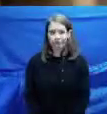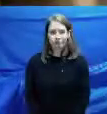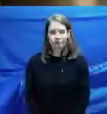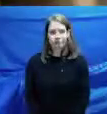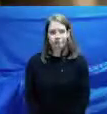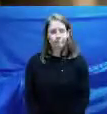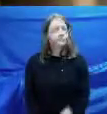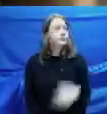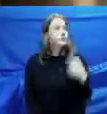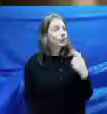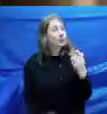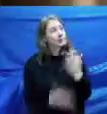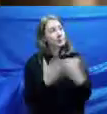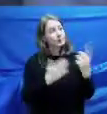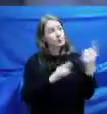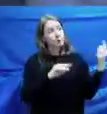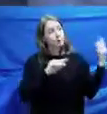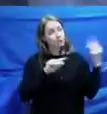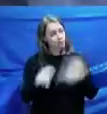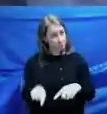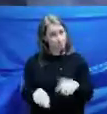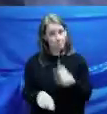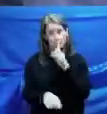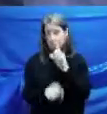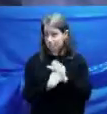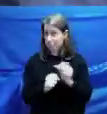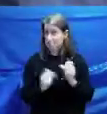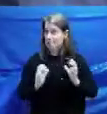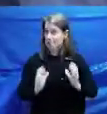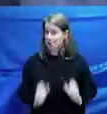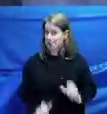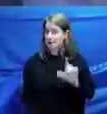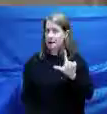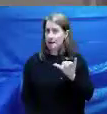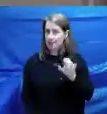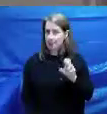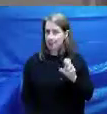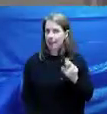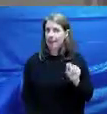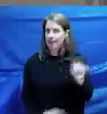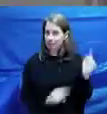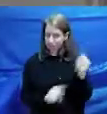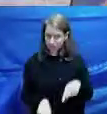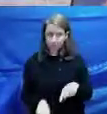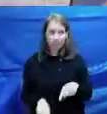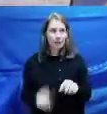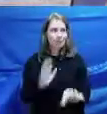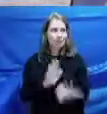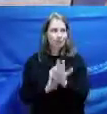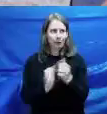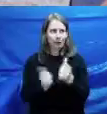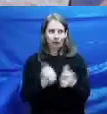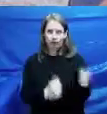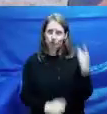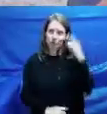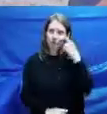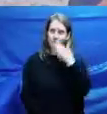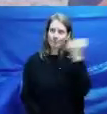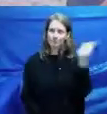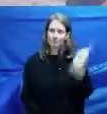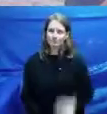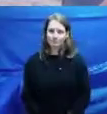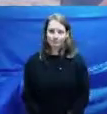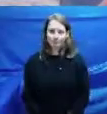We had someone come in, an actual client come in and choose which one she liked the best. I appreciated